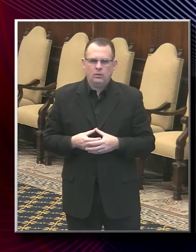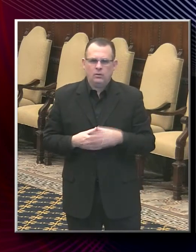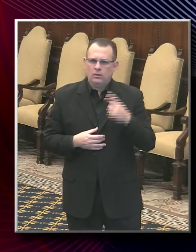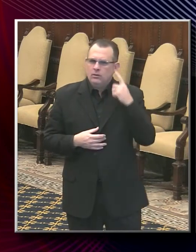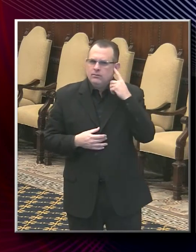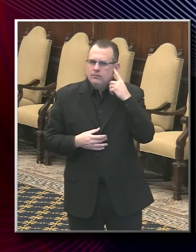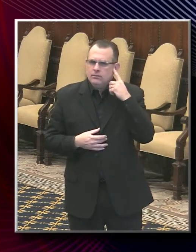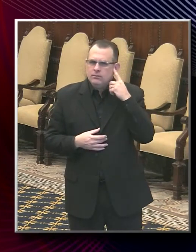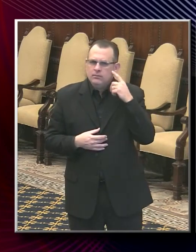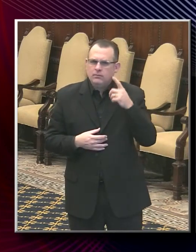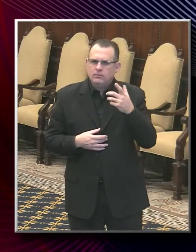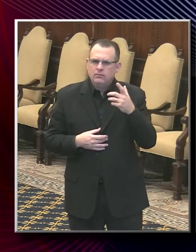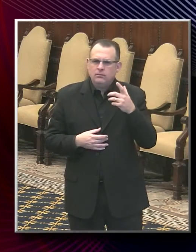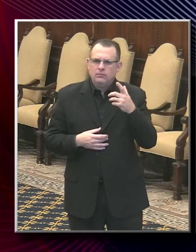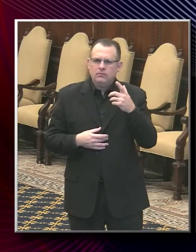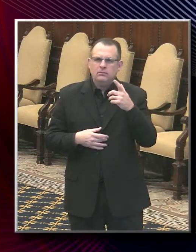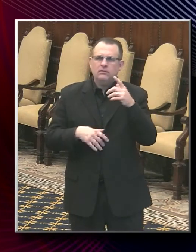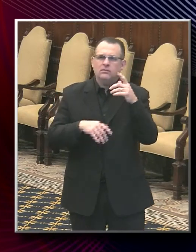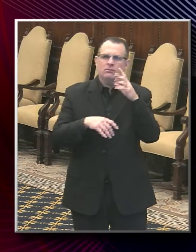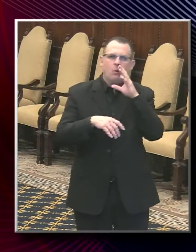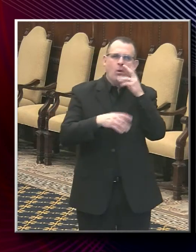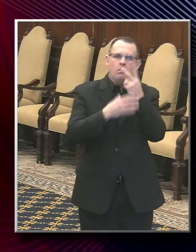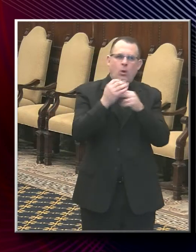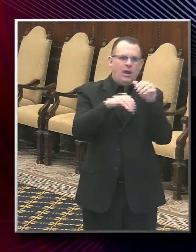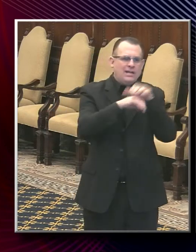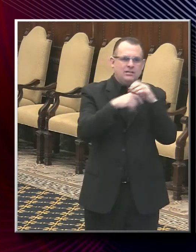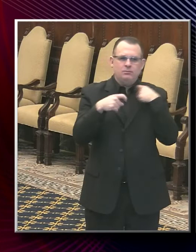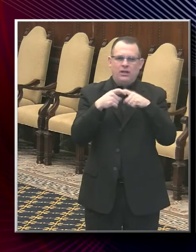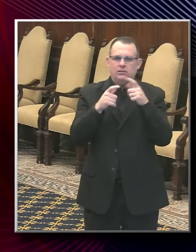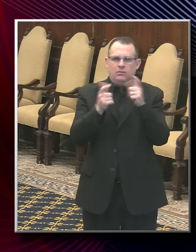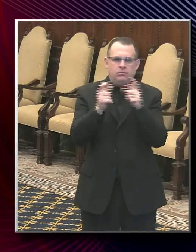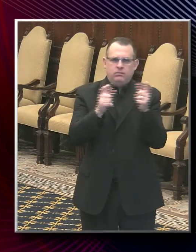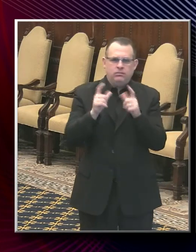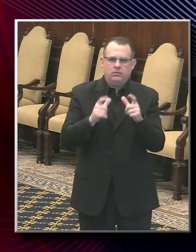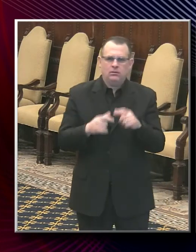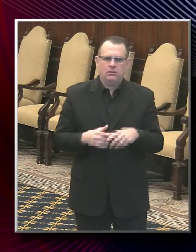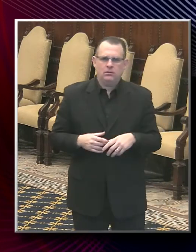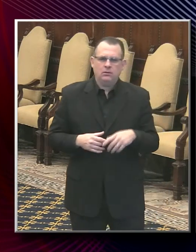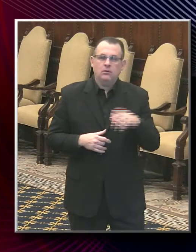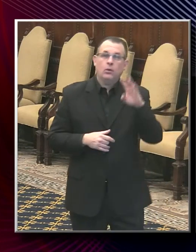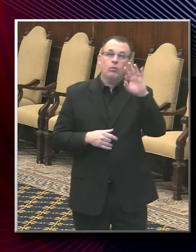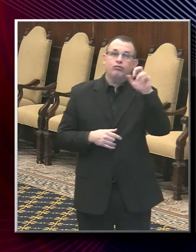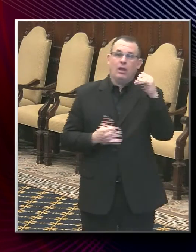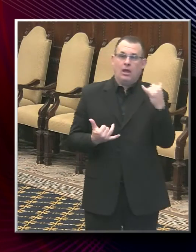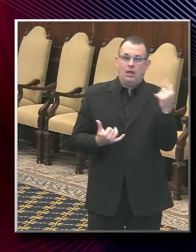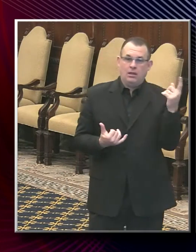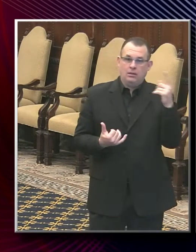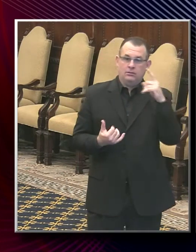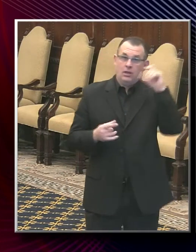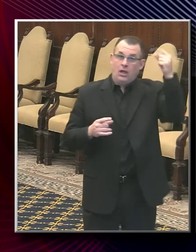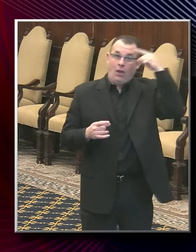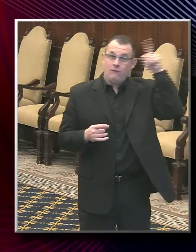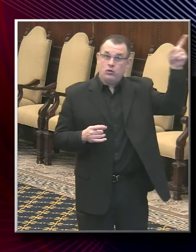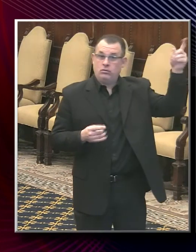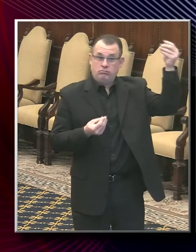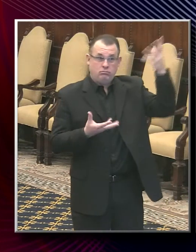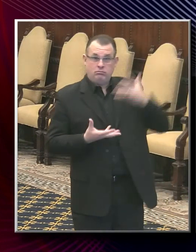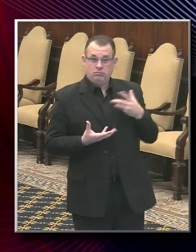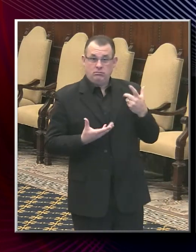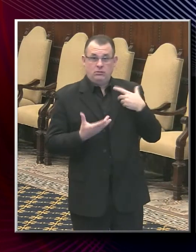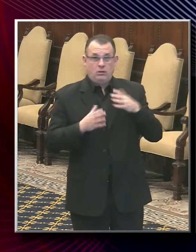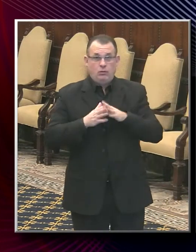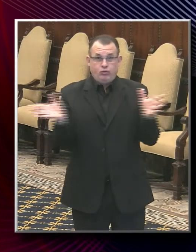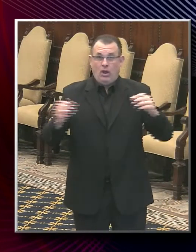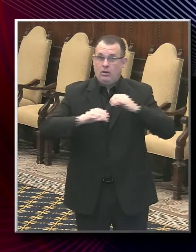ventas de alimentos. Sure. So the governor did issue an order earlier this week that provided broad